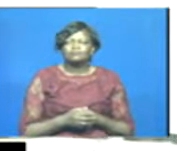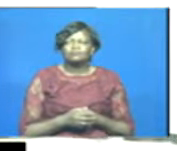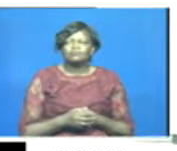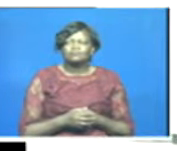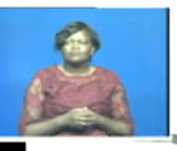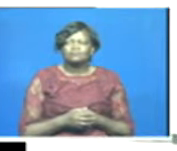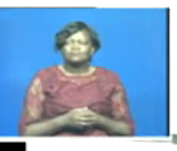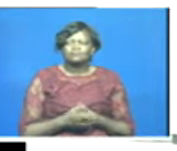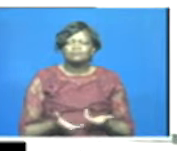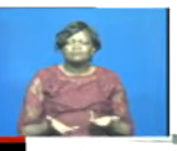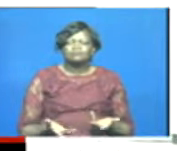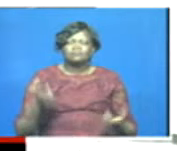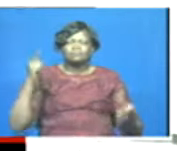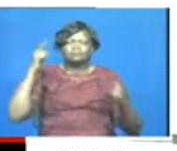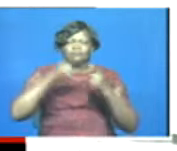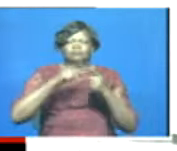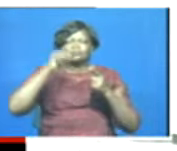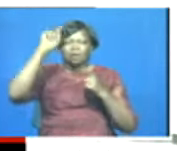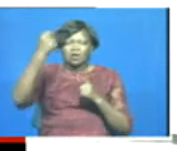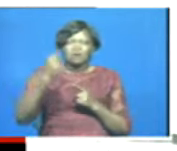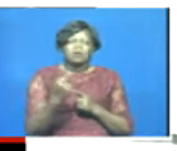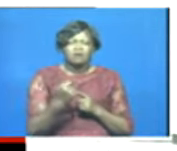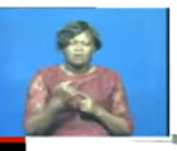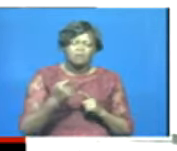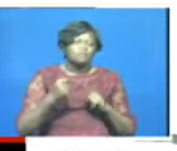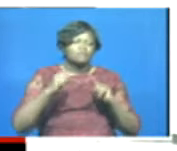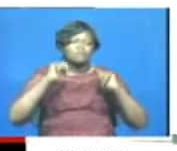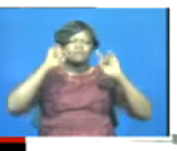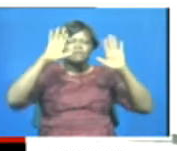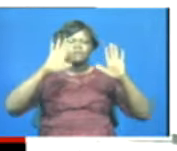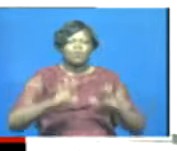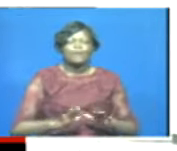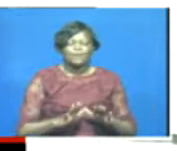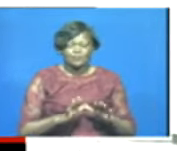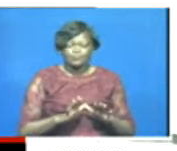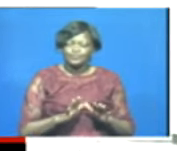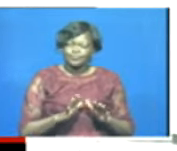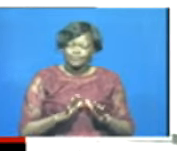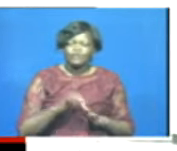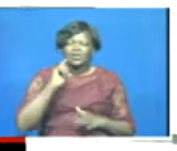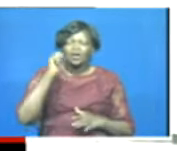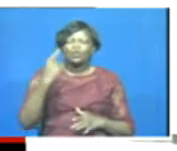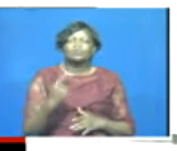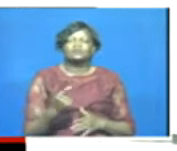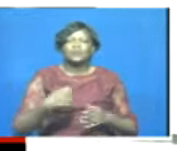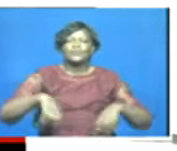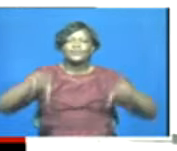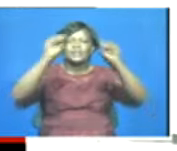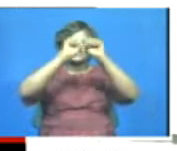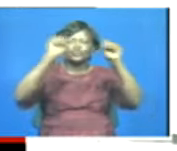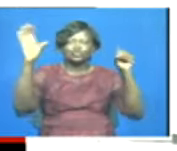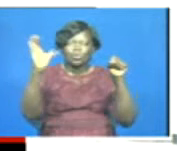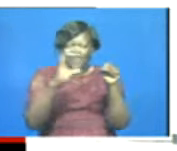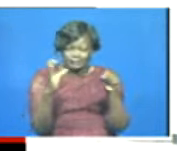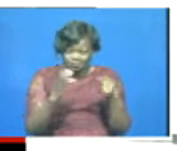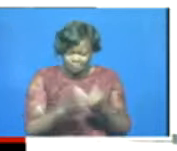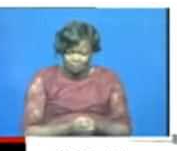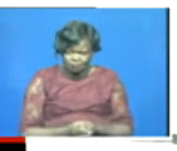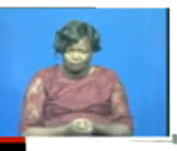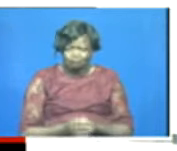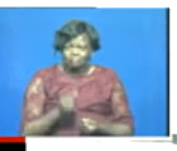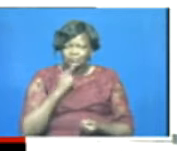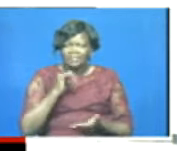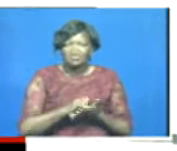Well, Azimio la Kenya was drumming support for the presidential candidate, Kenya Kwanza presidential candidate William Ruto, now says